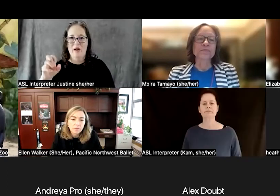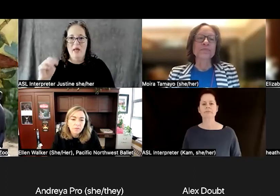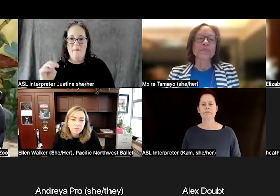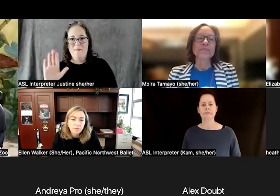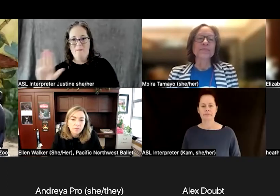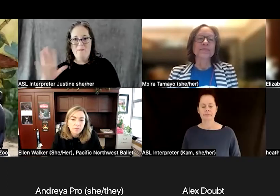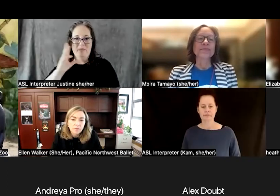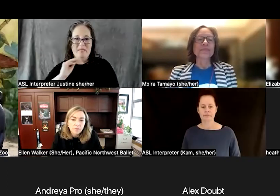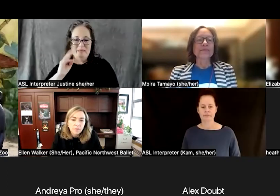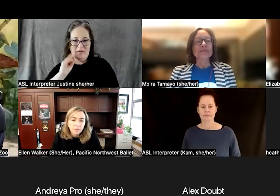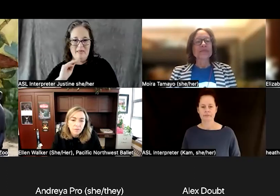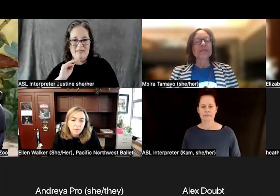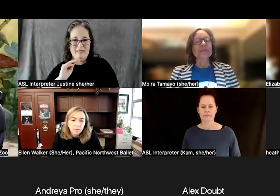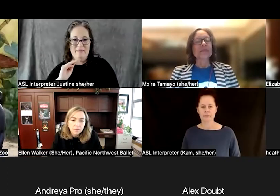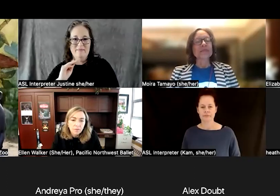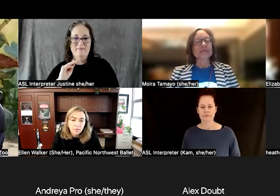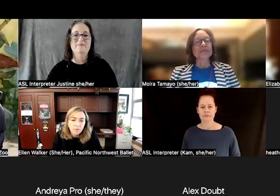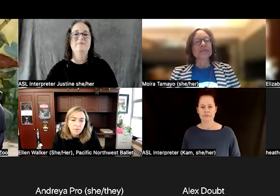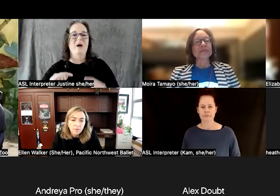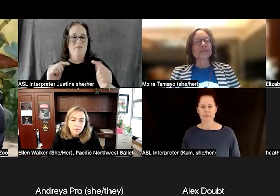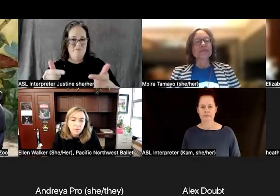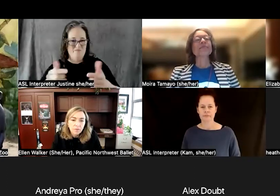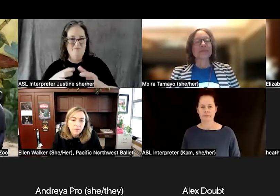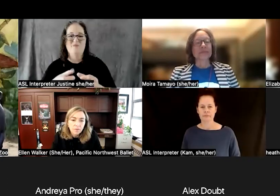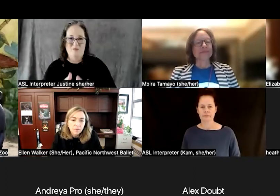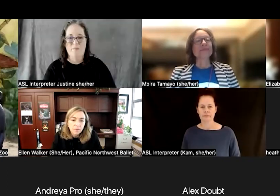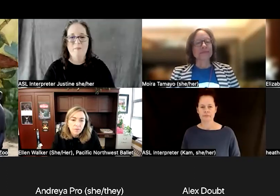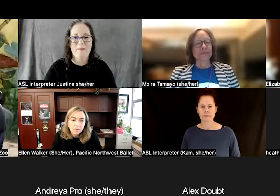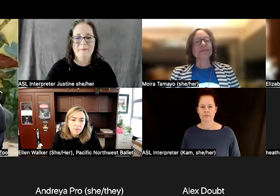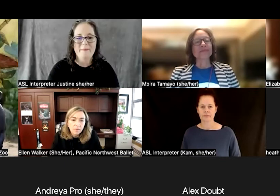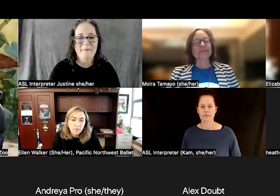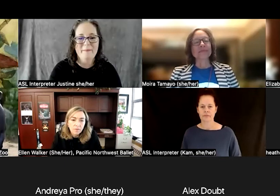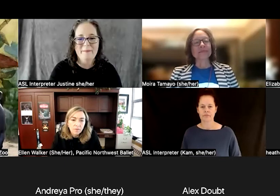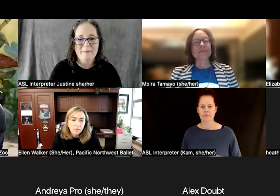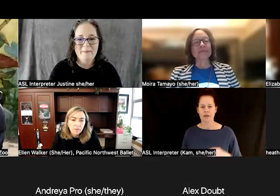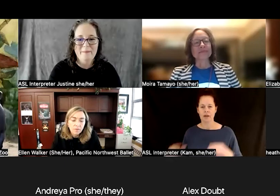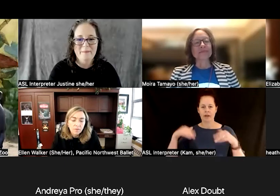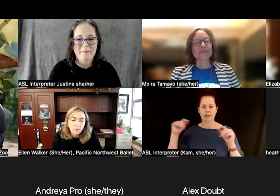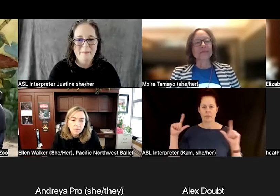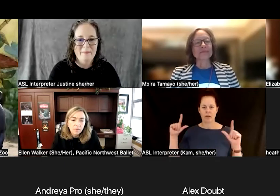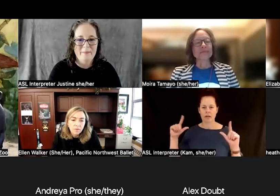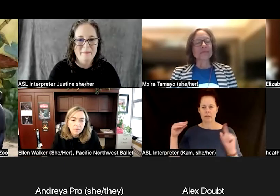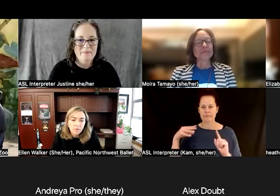to your point too, I would say it's from that universal perspective. Is we're often talking here about